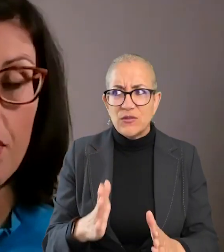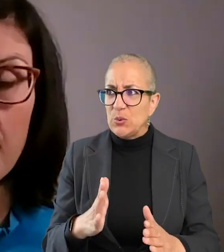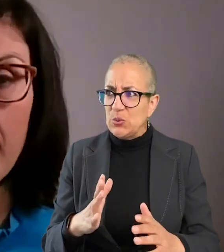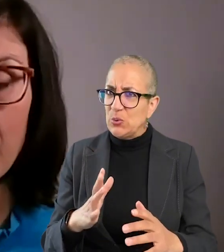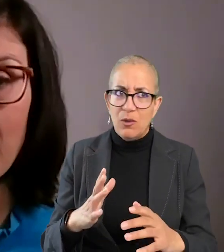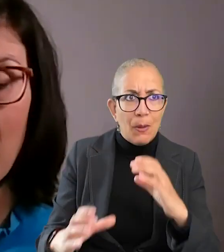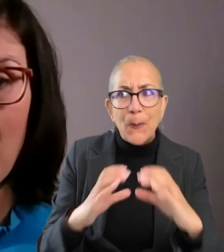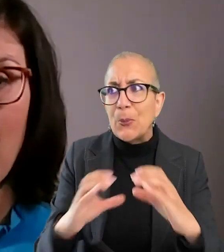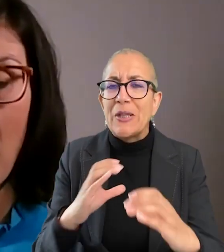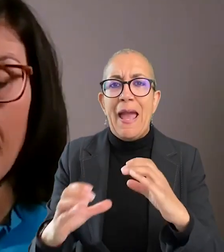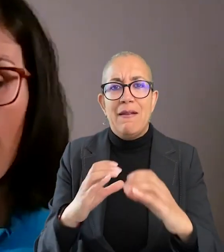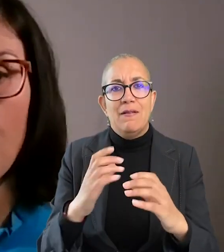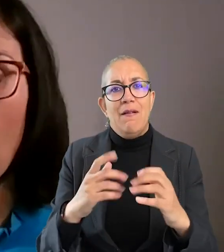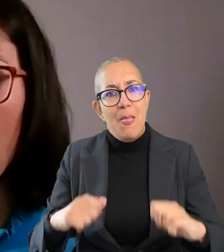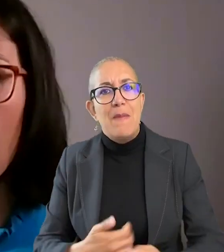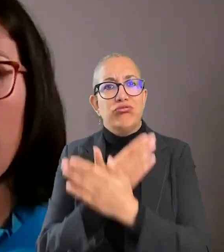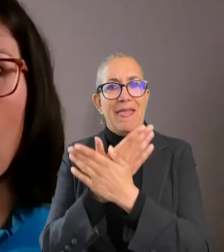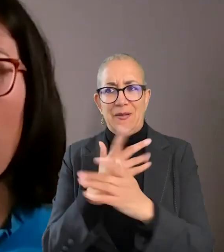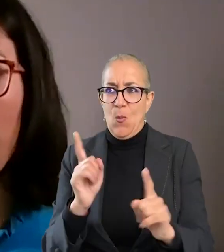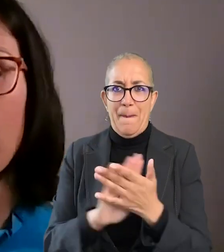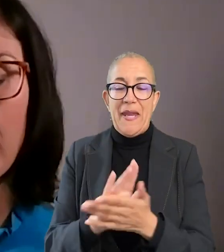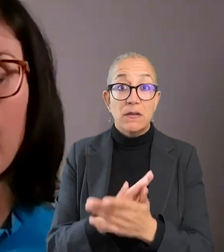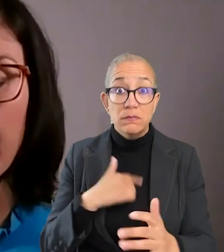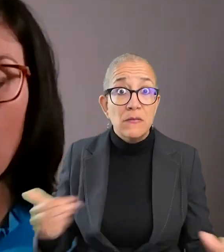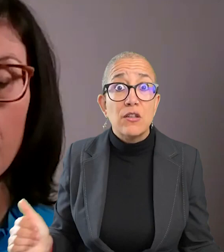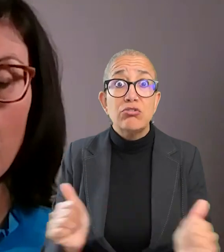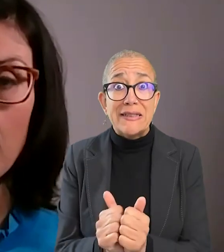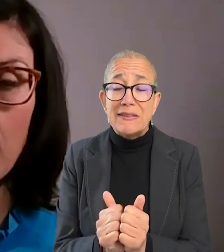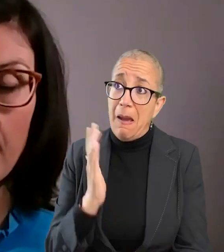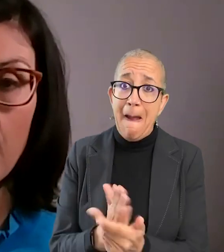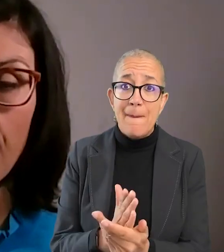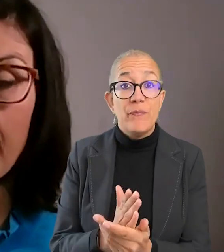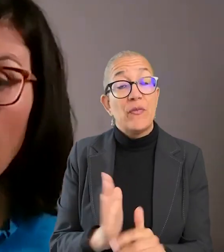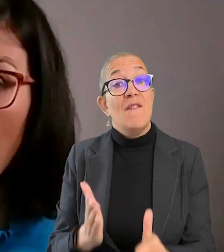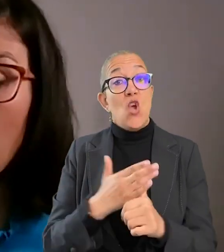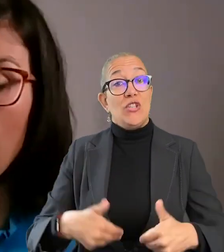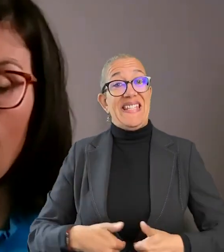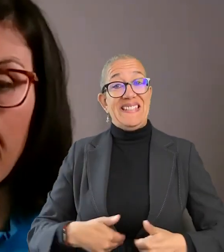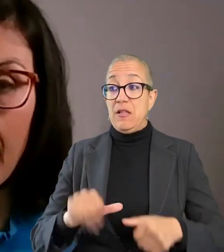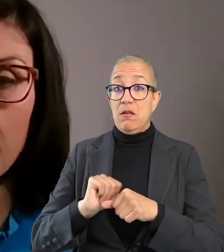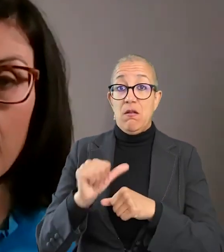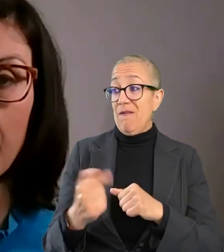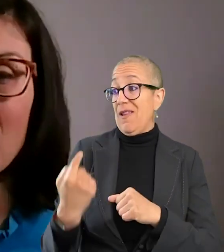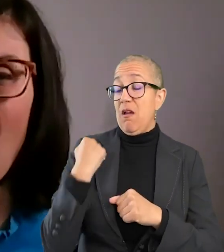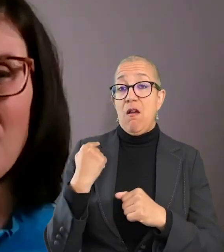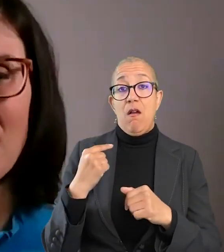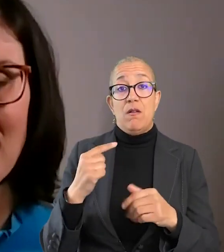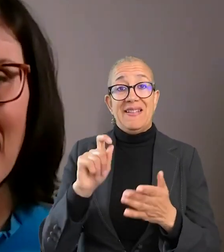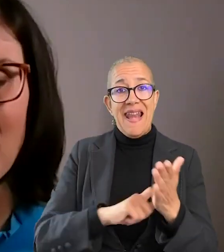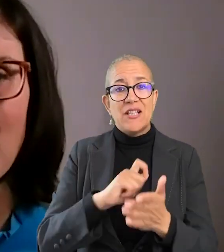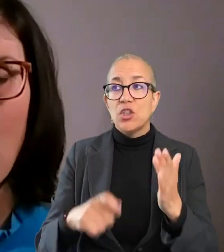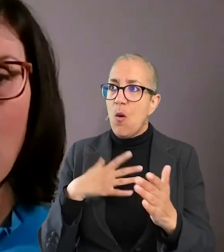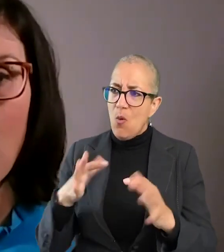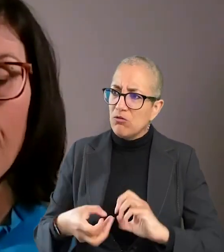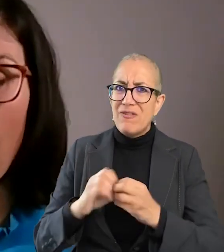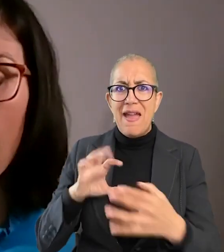what liberalism is, I could not agree more. My first instinct after the last election, in fact, was to create this connection, to